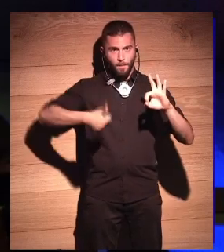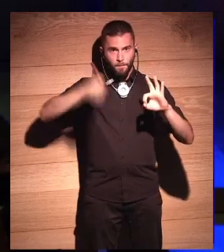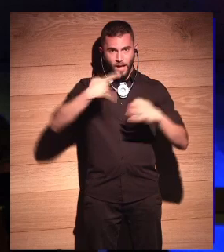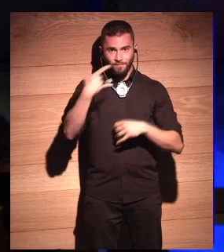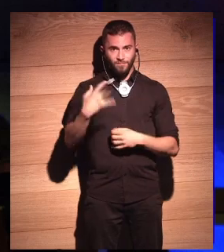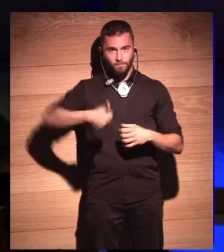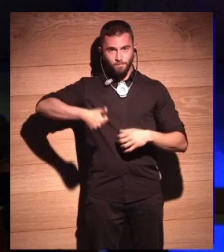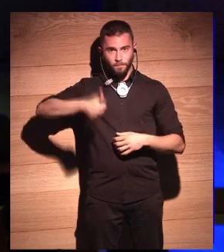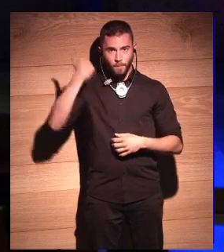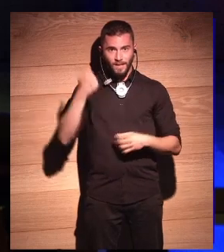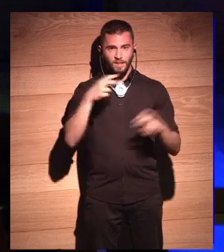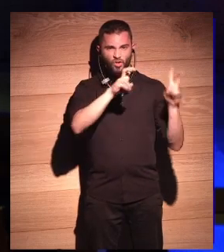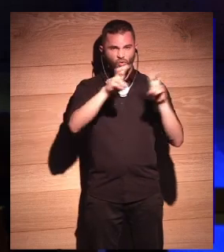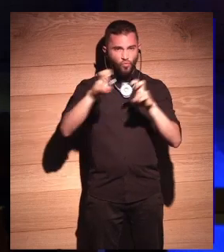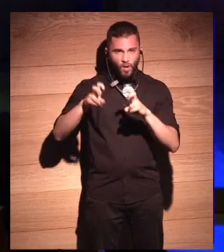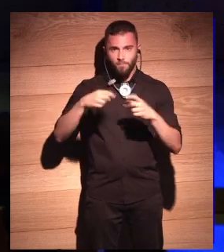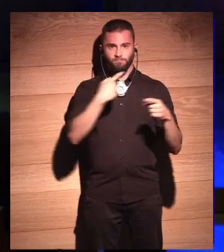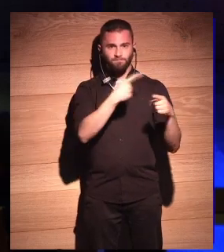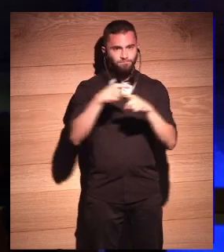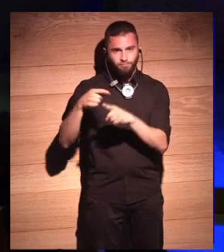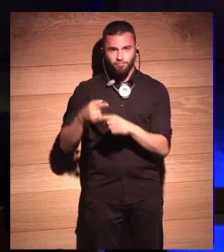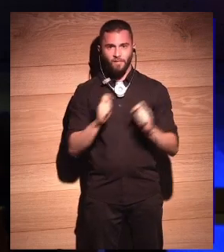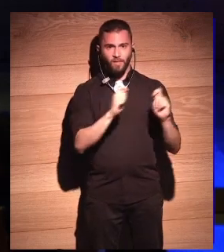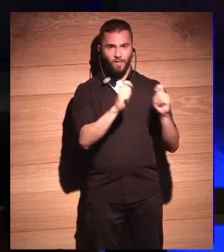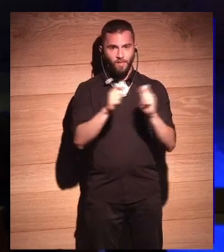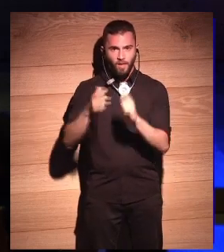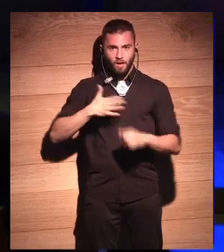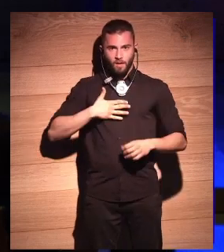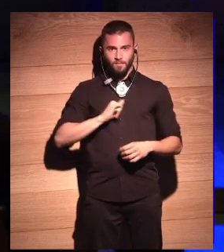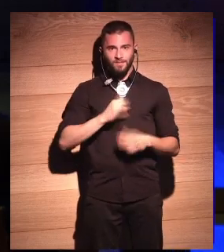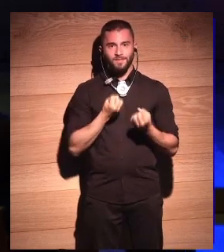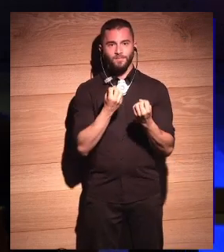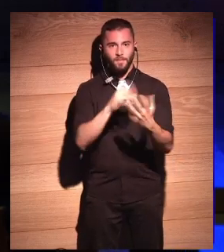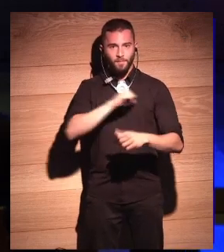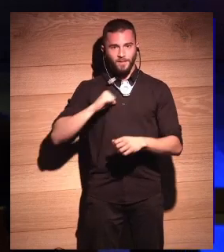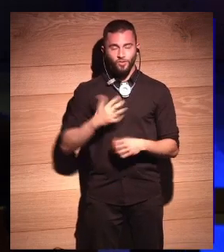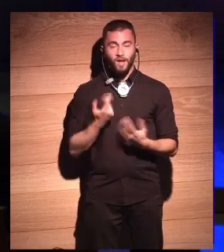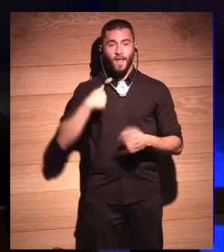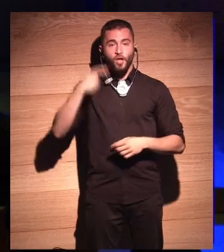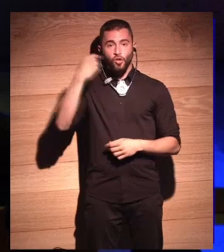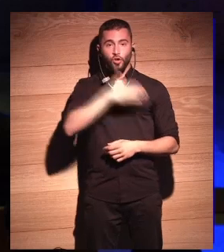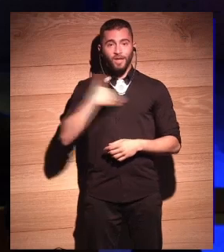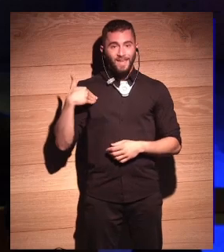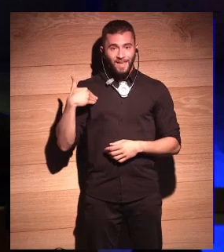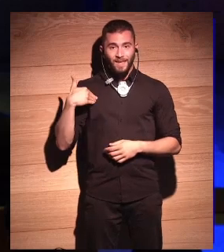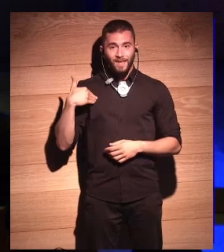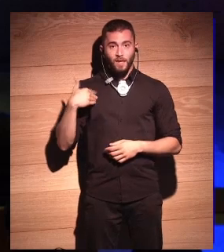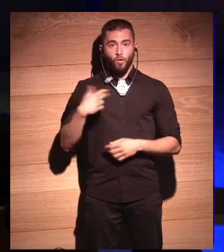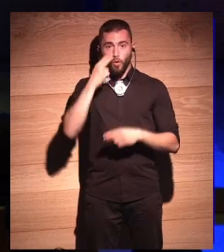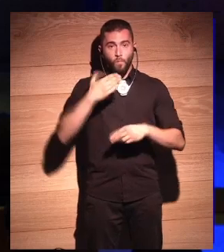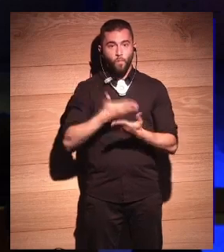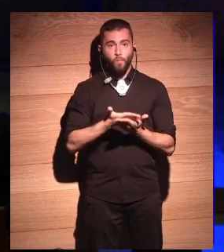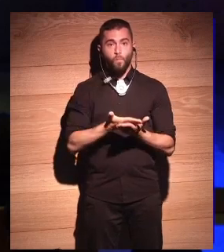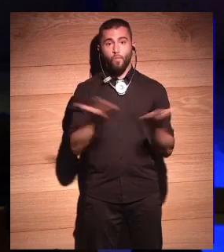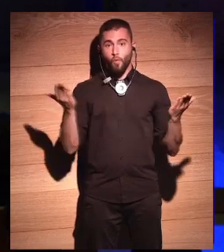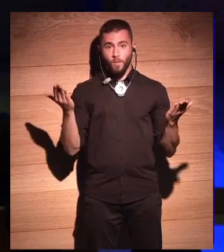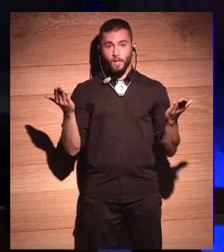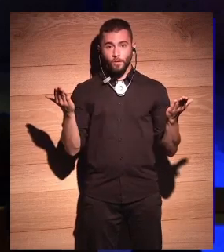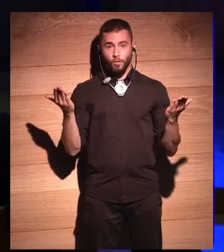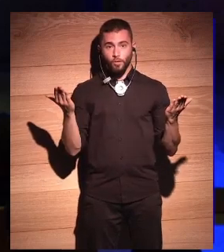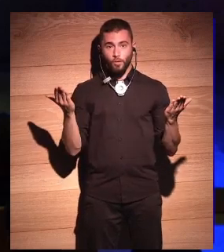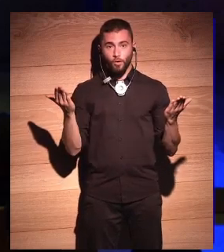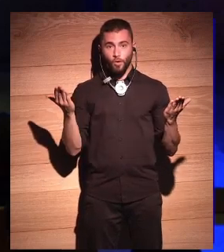layers to my personal expression, and also mostly to just keep audiences in that moment and connect them more with what I'm